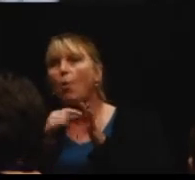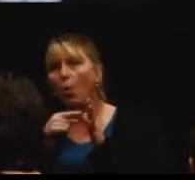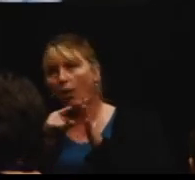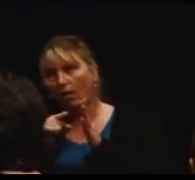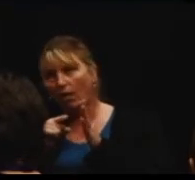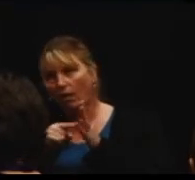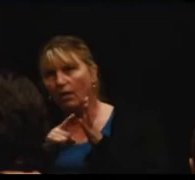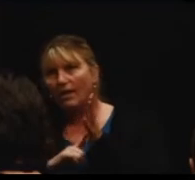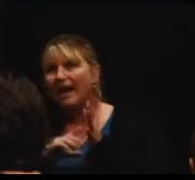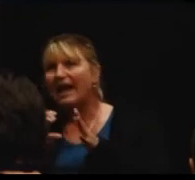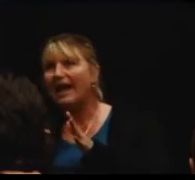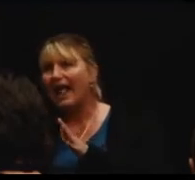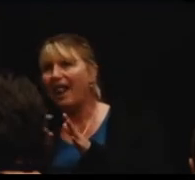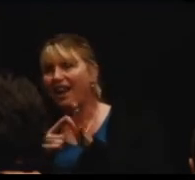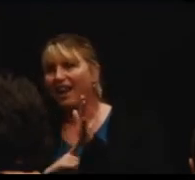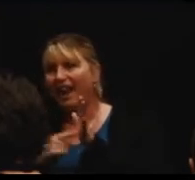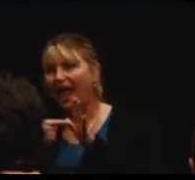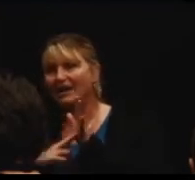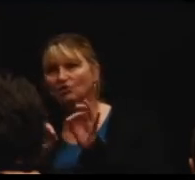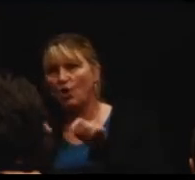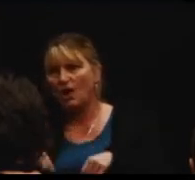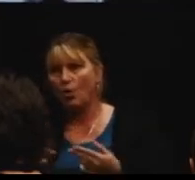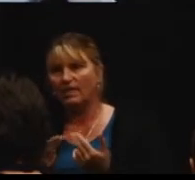So do I. Russell.